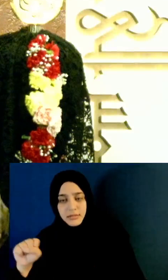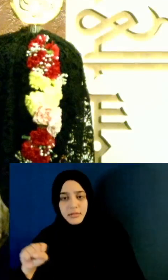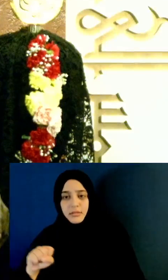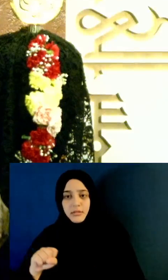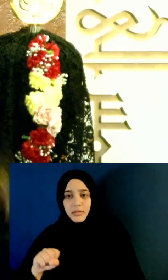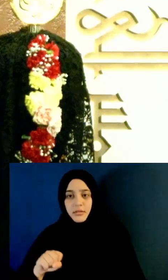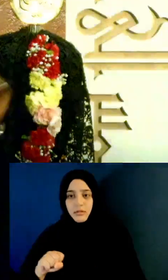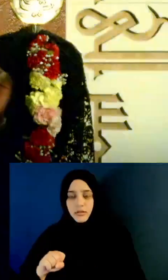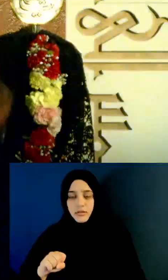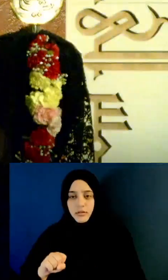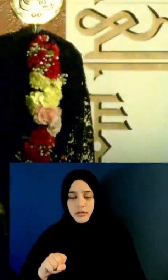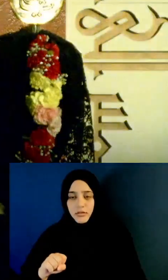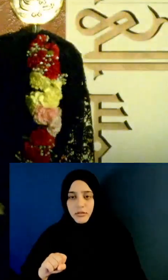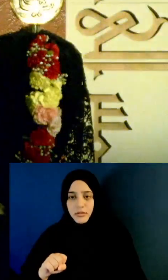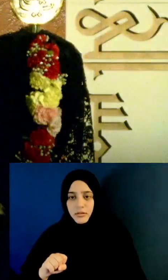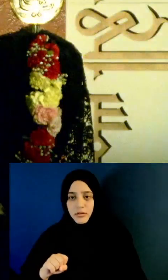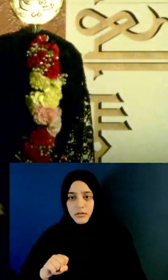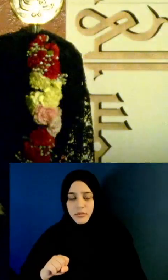Hehardoha Kelie.